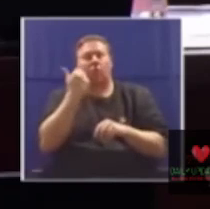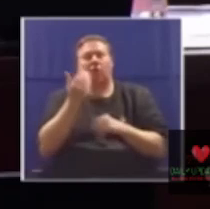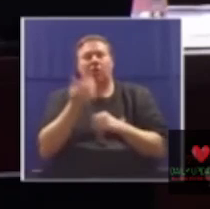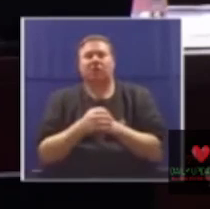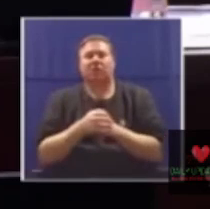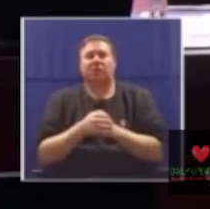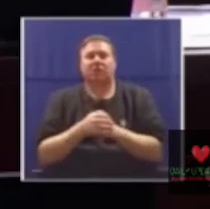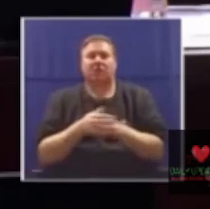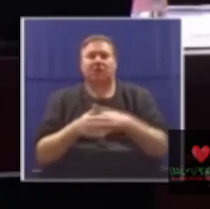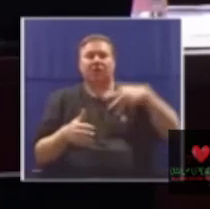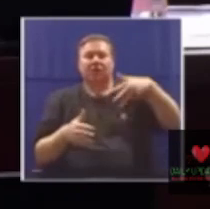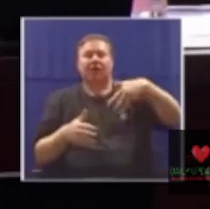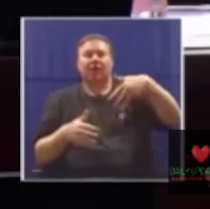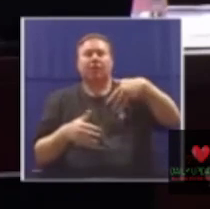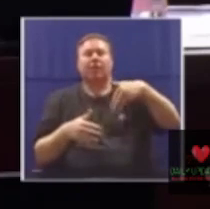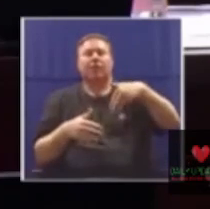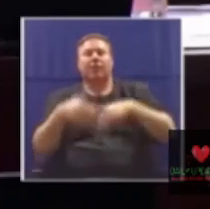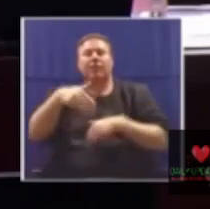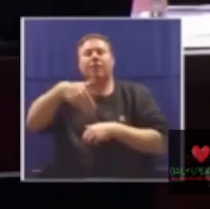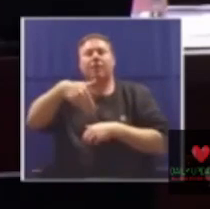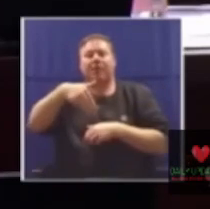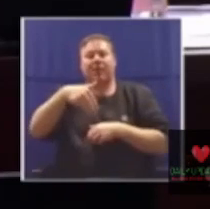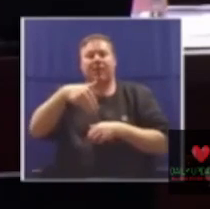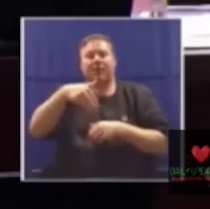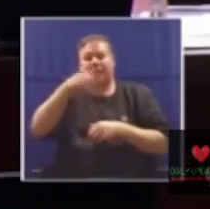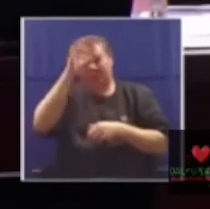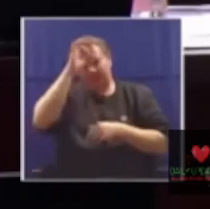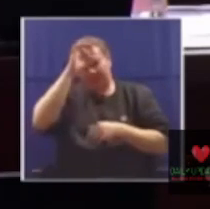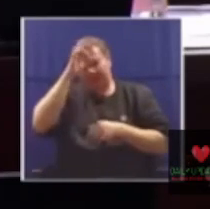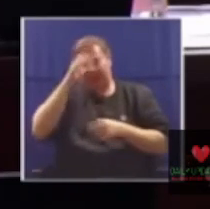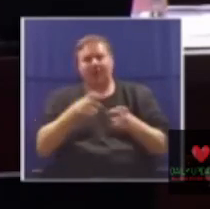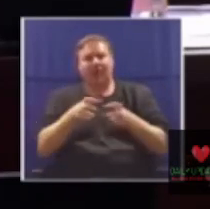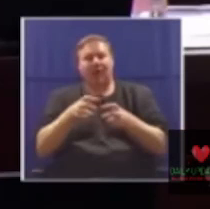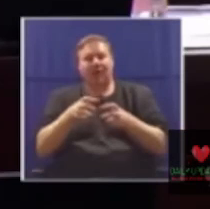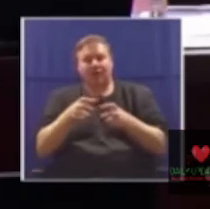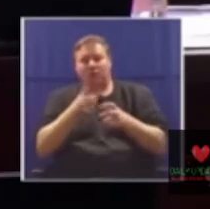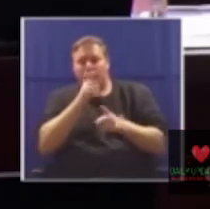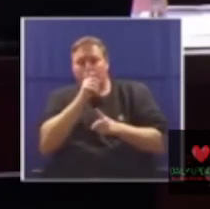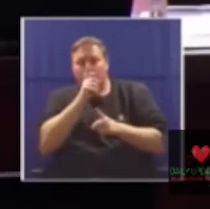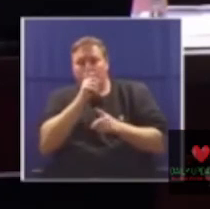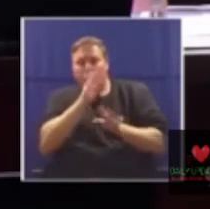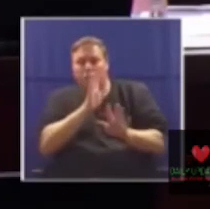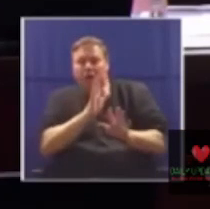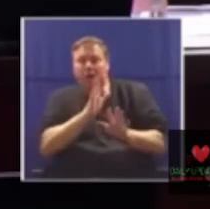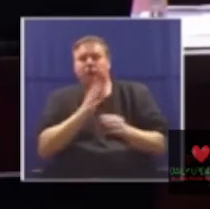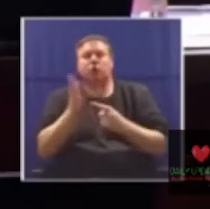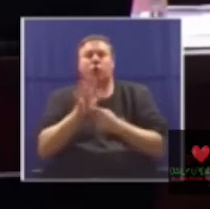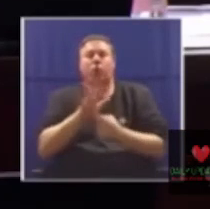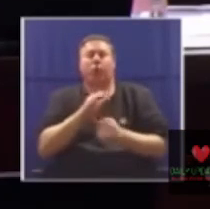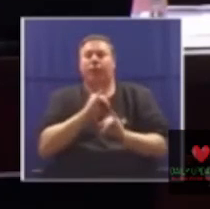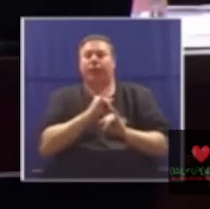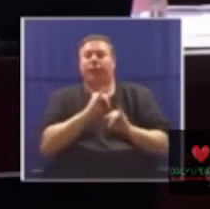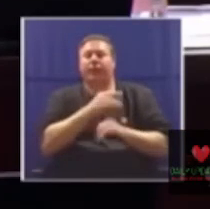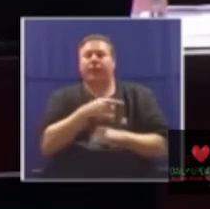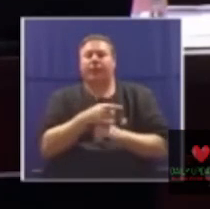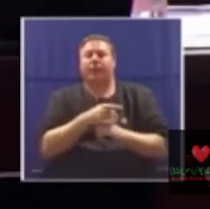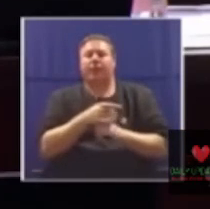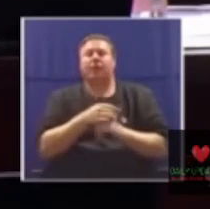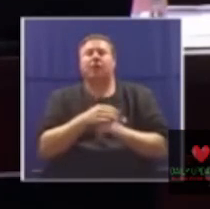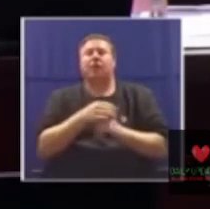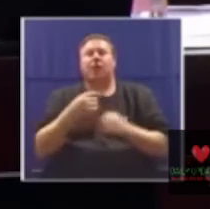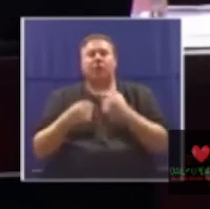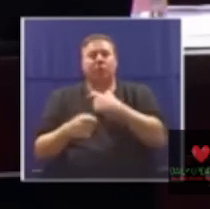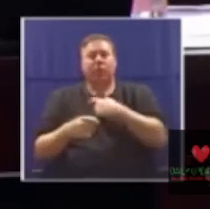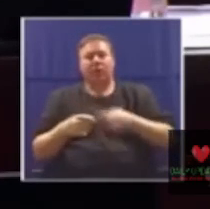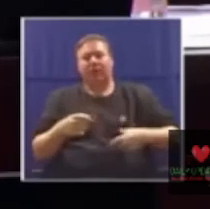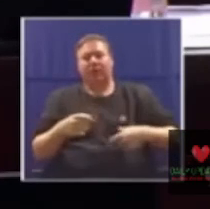of the Namibian police to handle the matter was discretion confirms this intention. That the president abused his position as head of state to